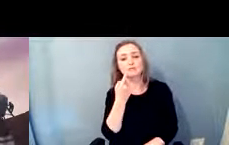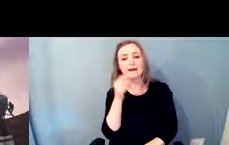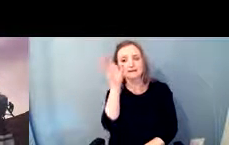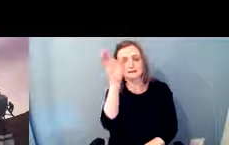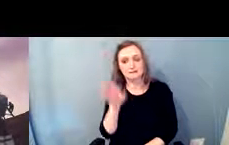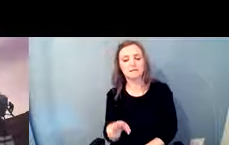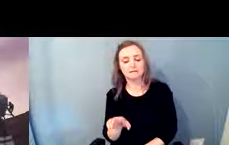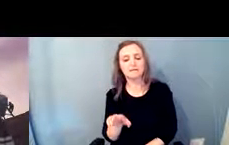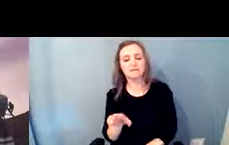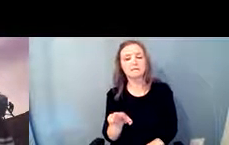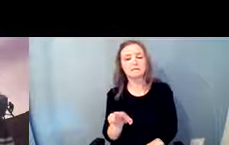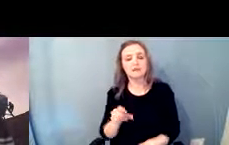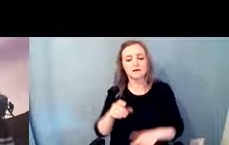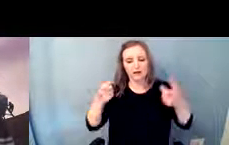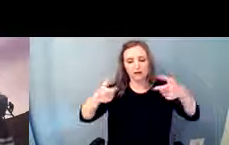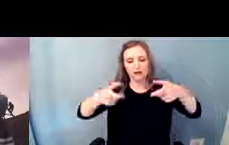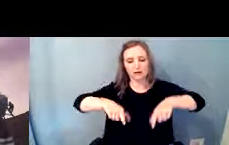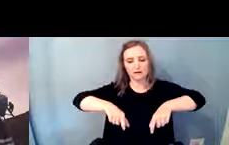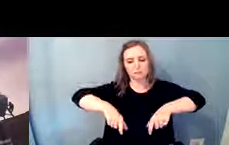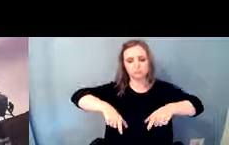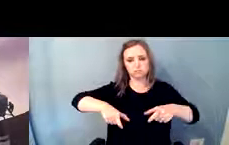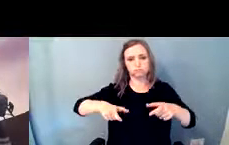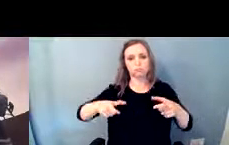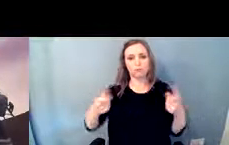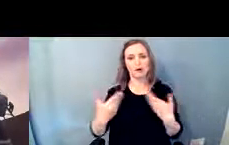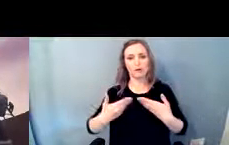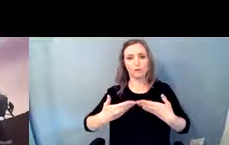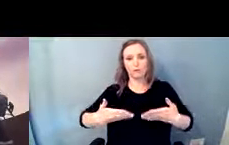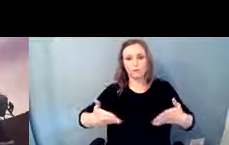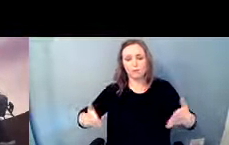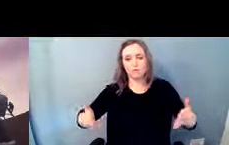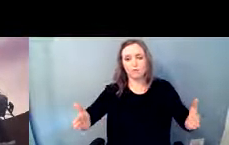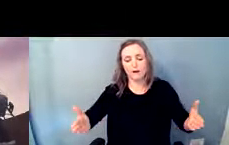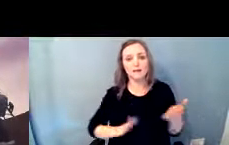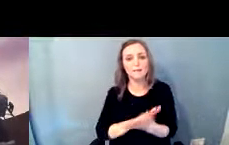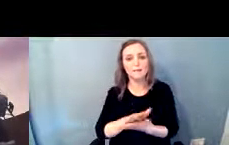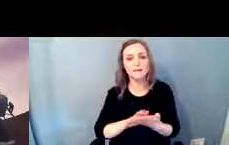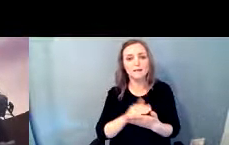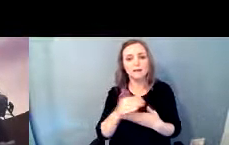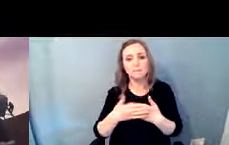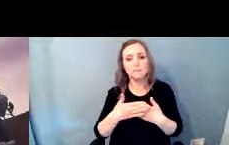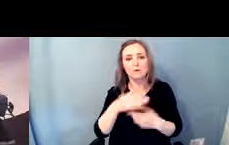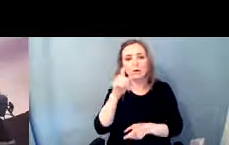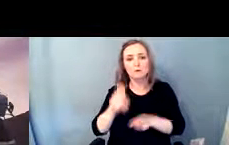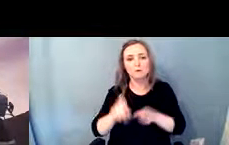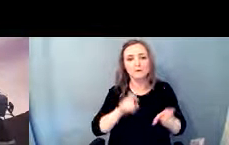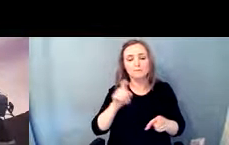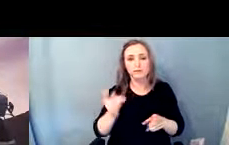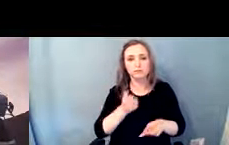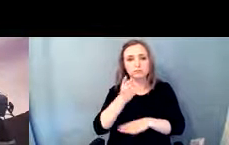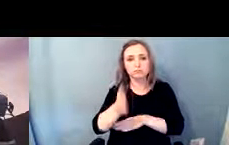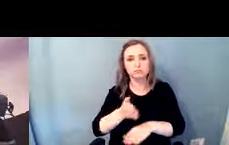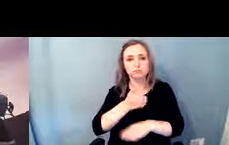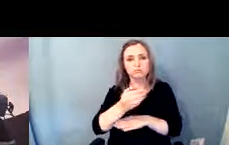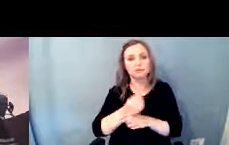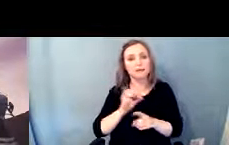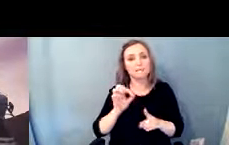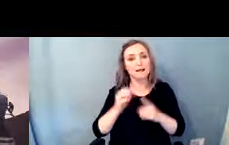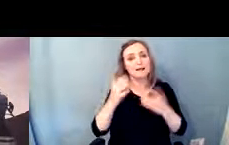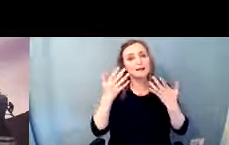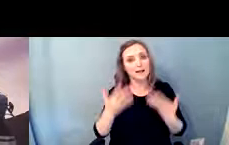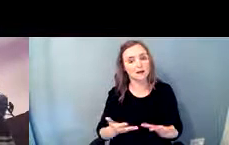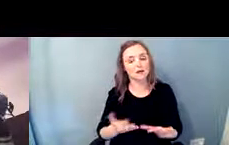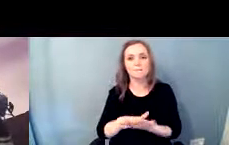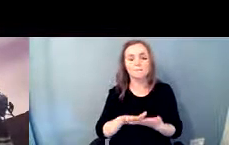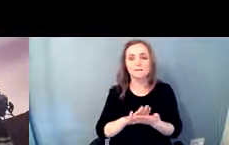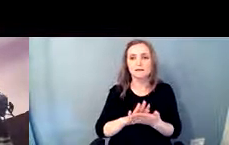as we've come out of the pandemic, to the point that in some tumour sites we're above the expected time of